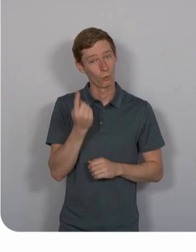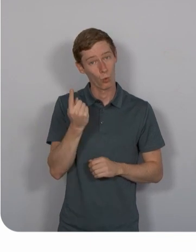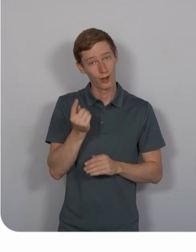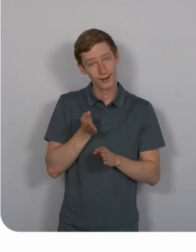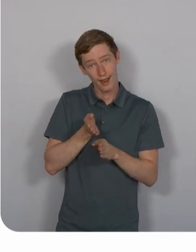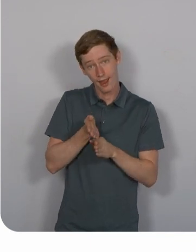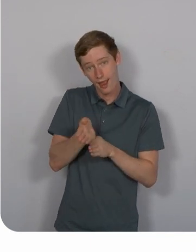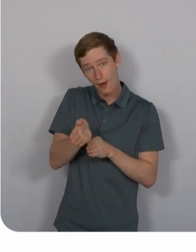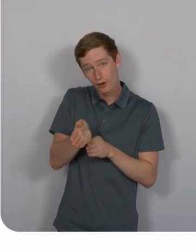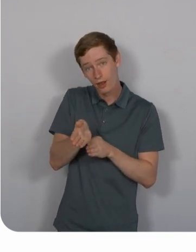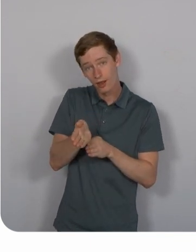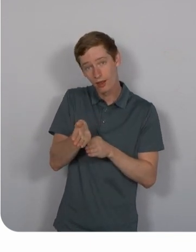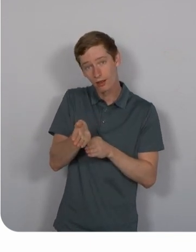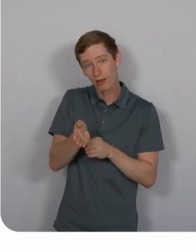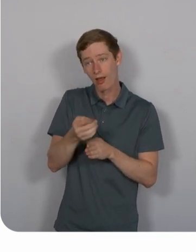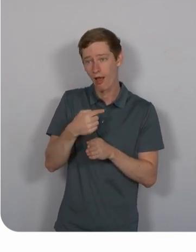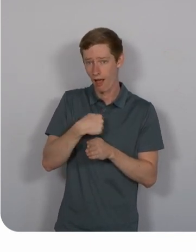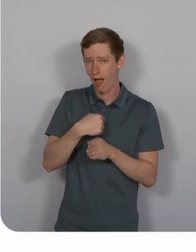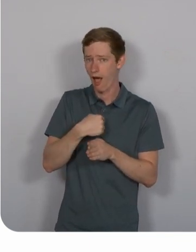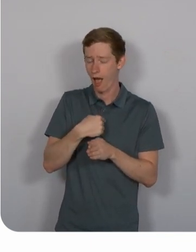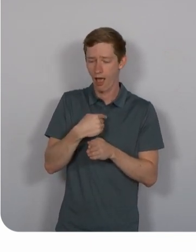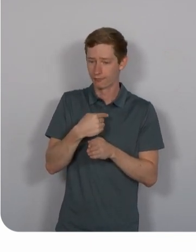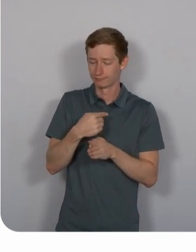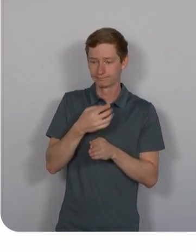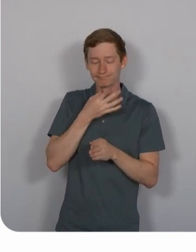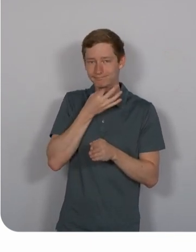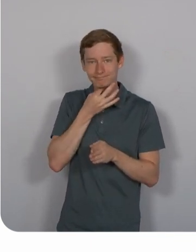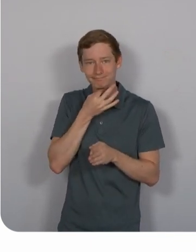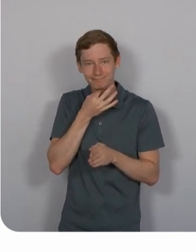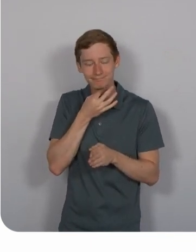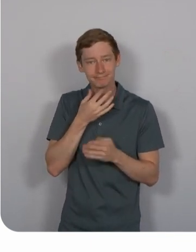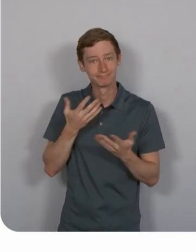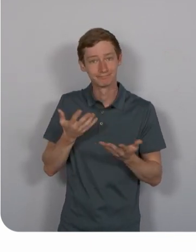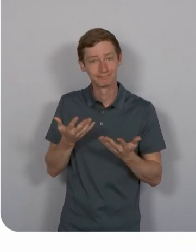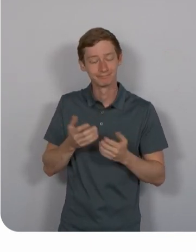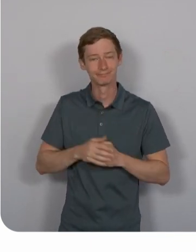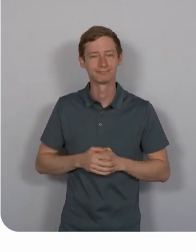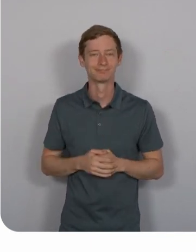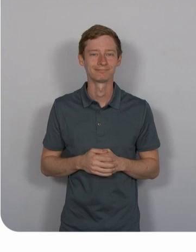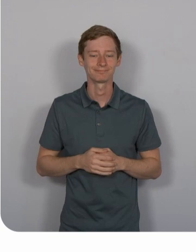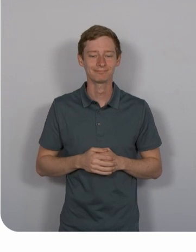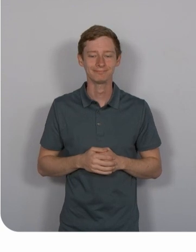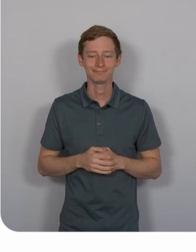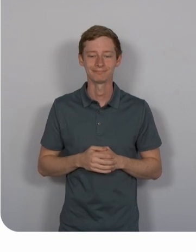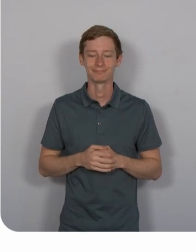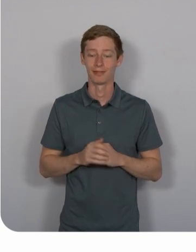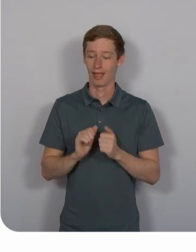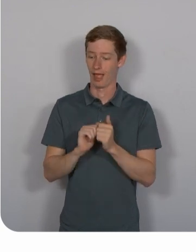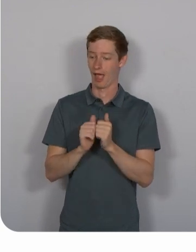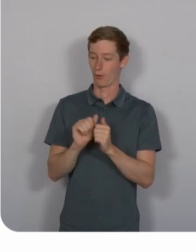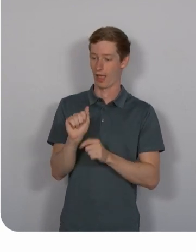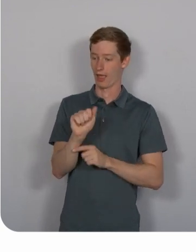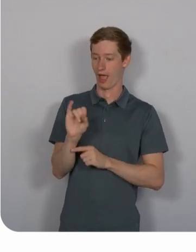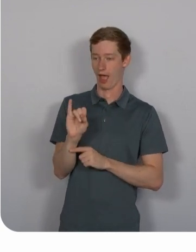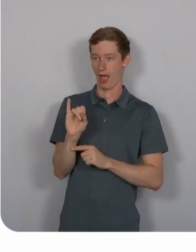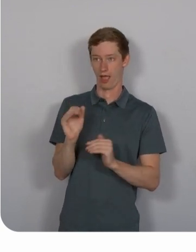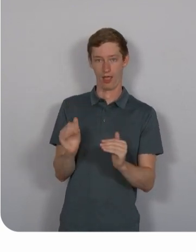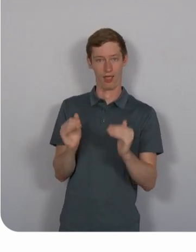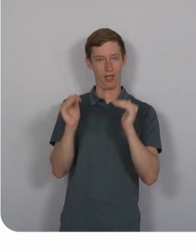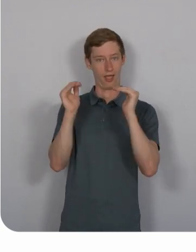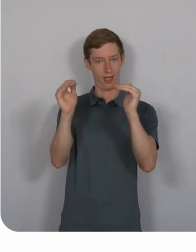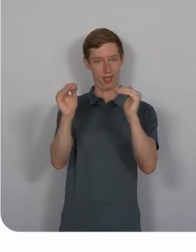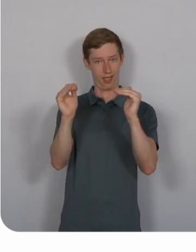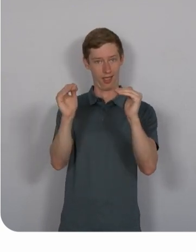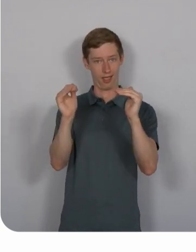am especially interested to see is how the advances in AI intersect